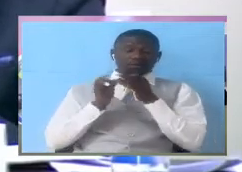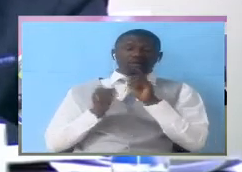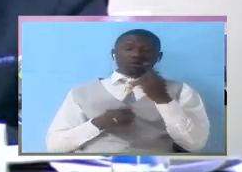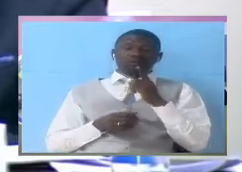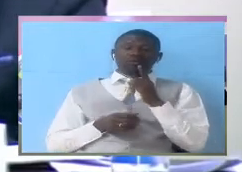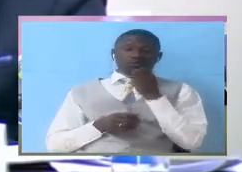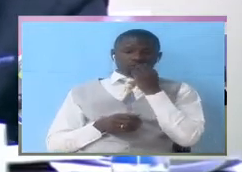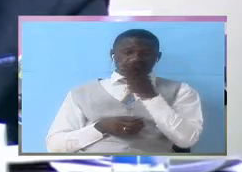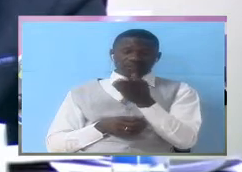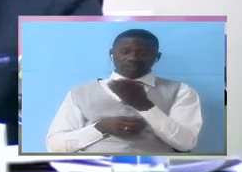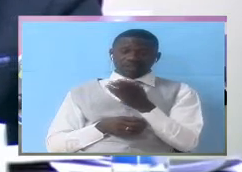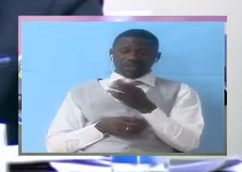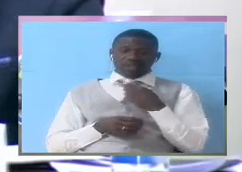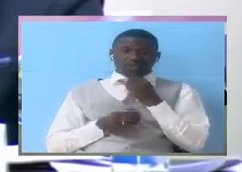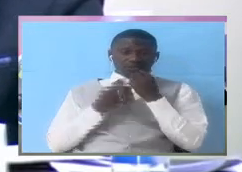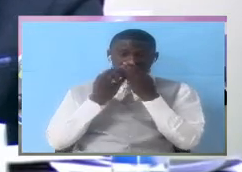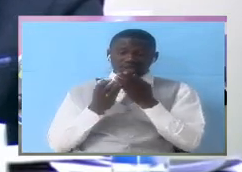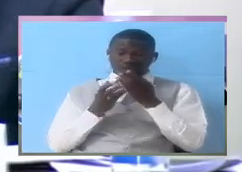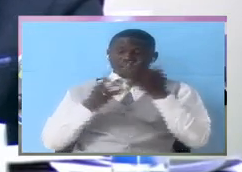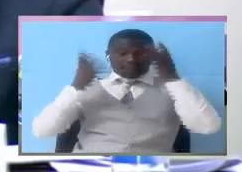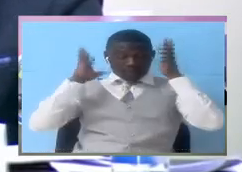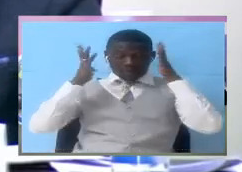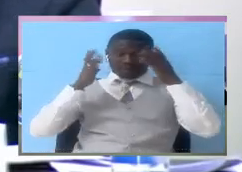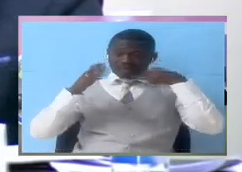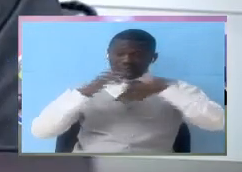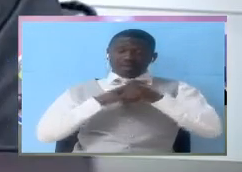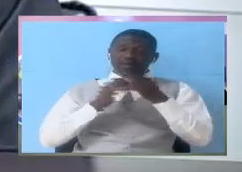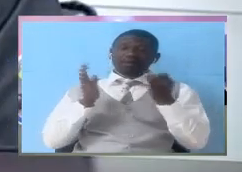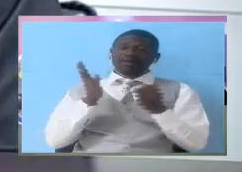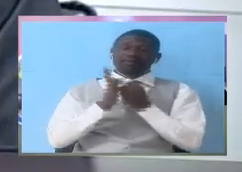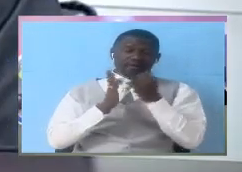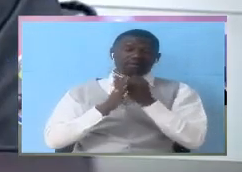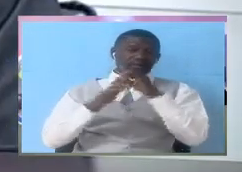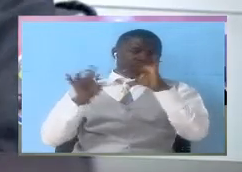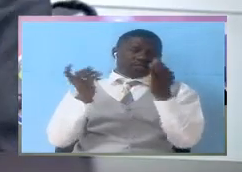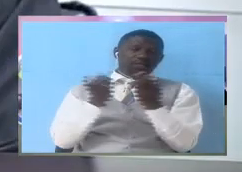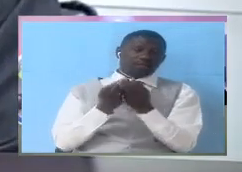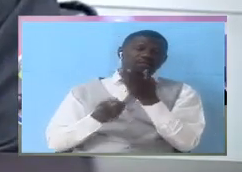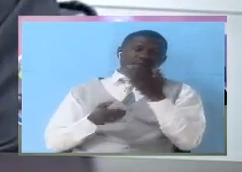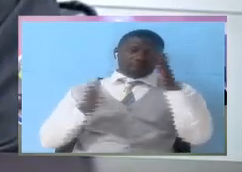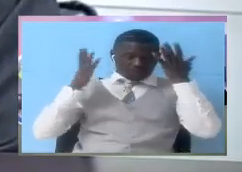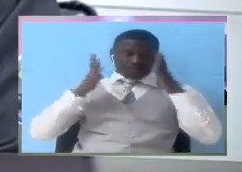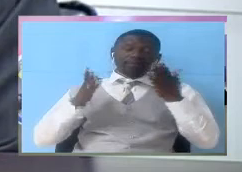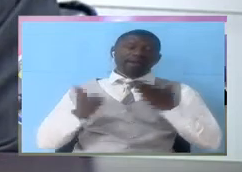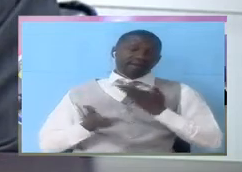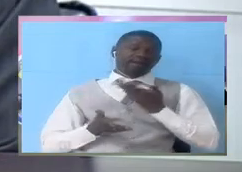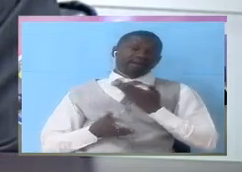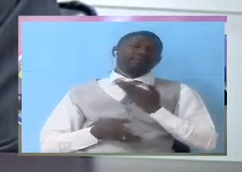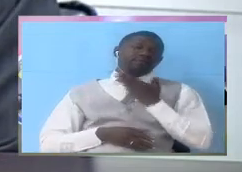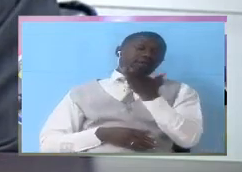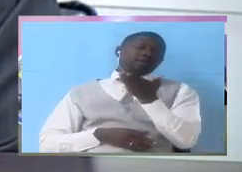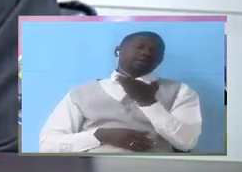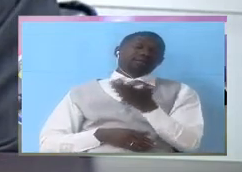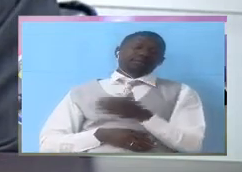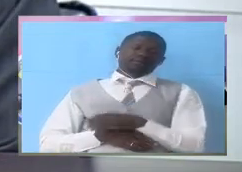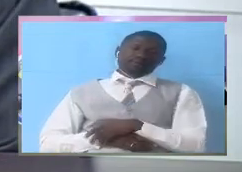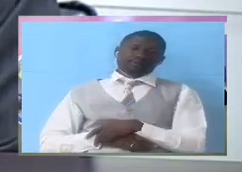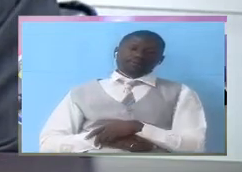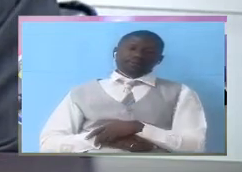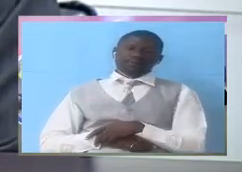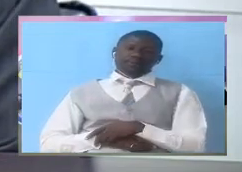were problems in the panel. There were problems. Way diga nangu comme ni ko waxe ne amon na ay jafé jafé yo xamné amon na ci panel